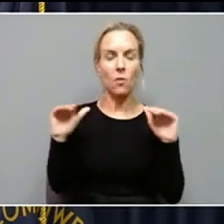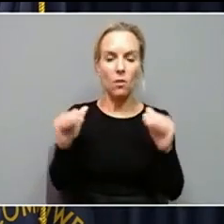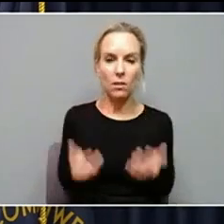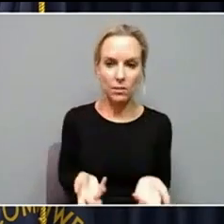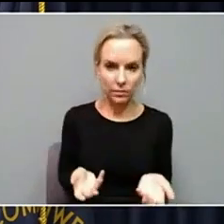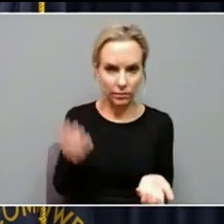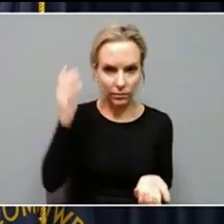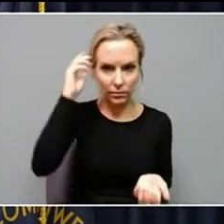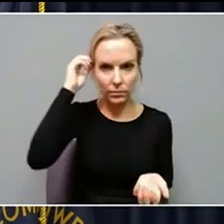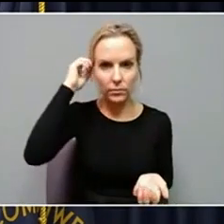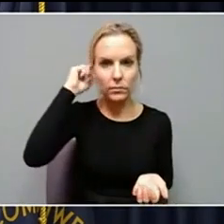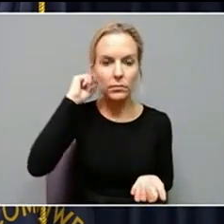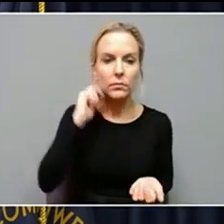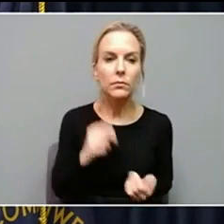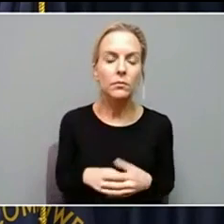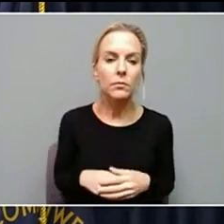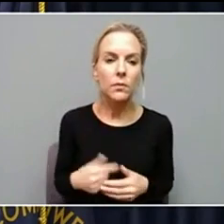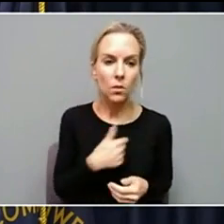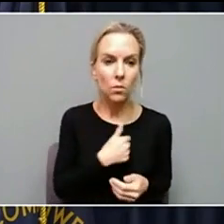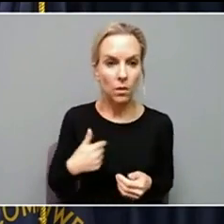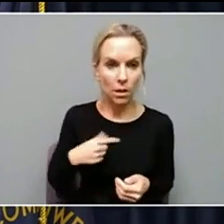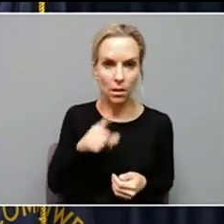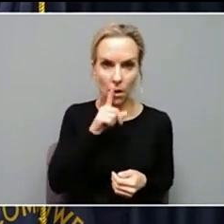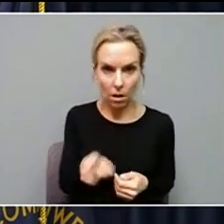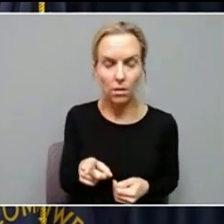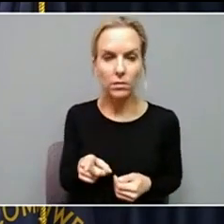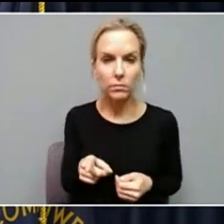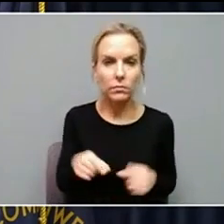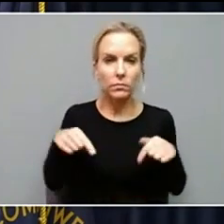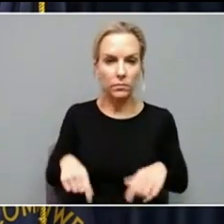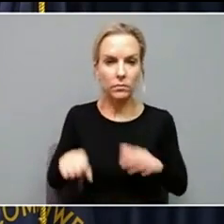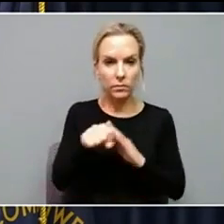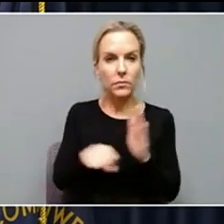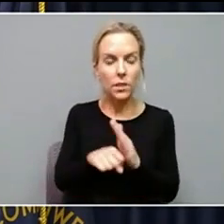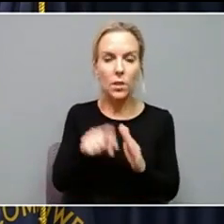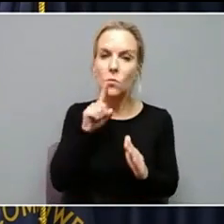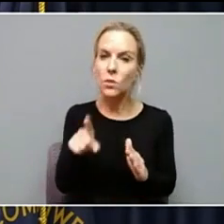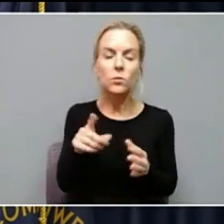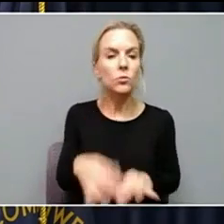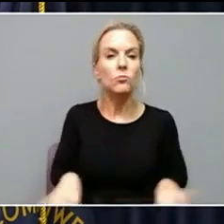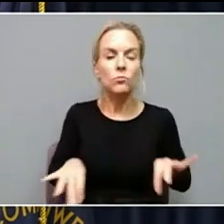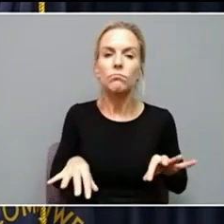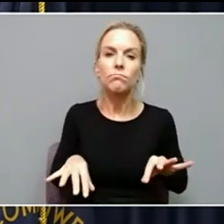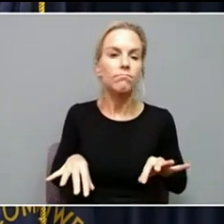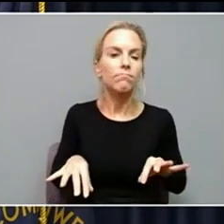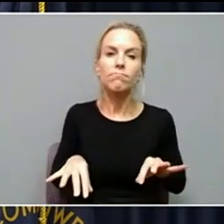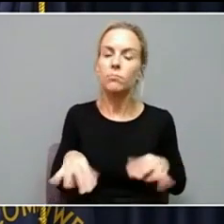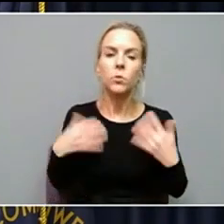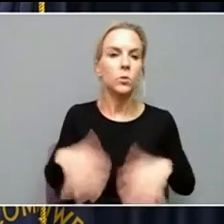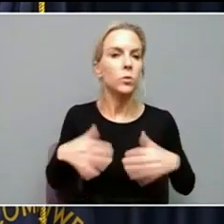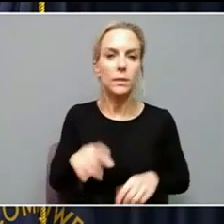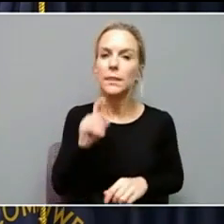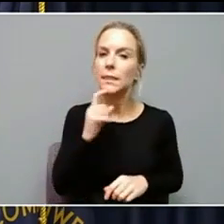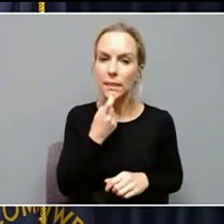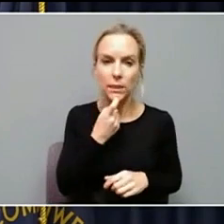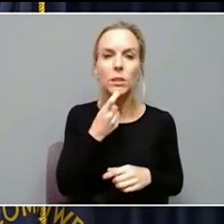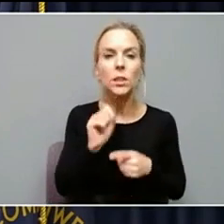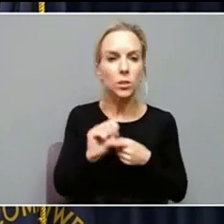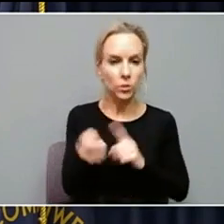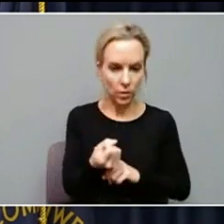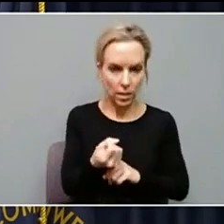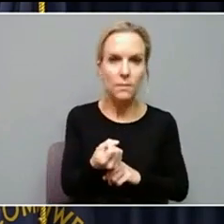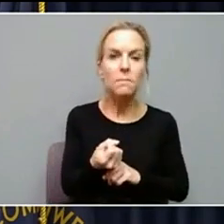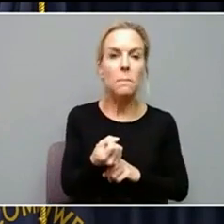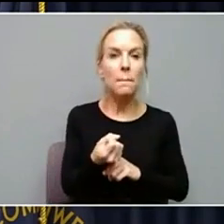are, as a state, now in a critical situation. And in fact, we've now moved to